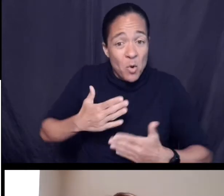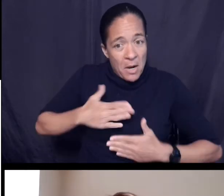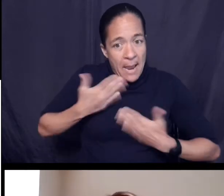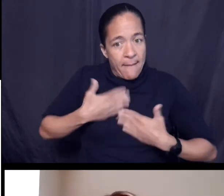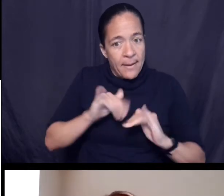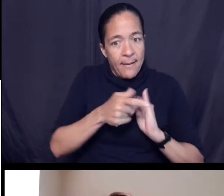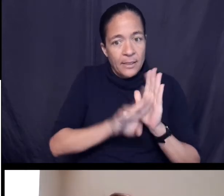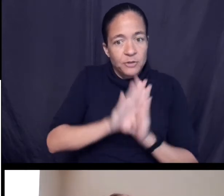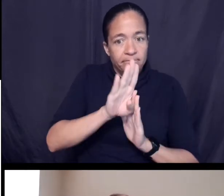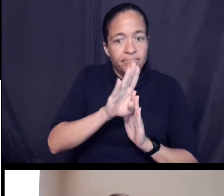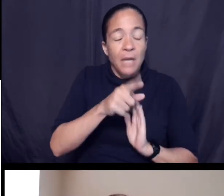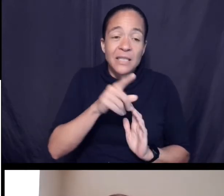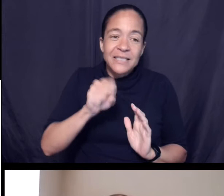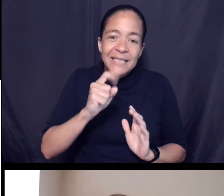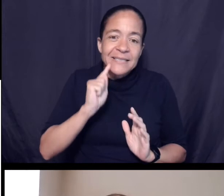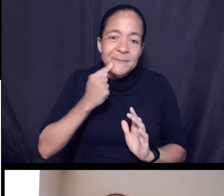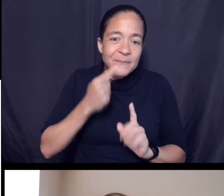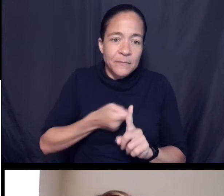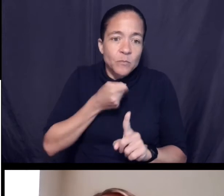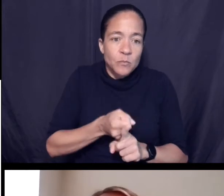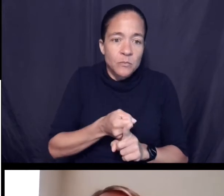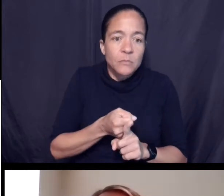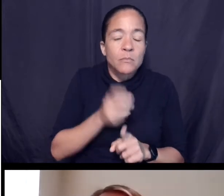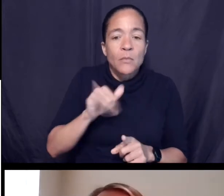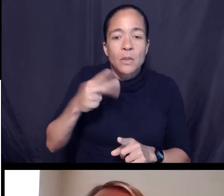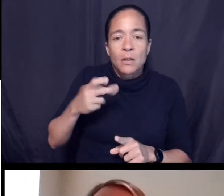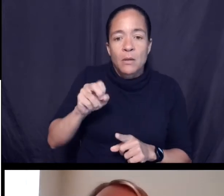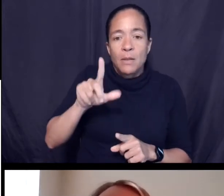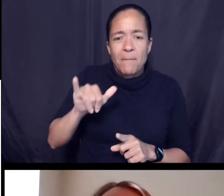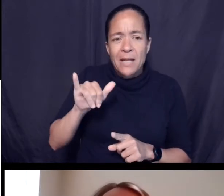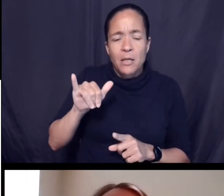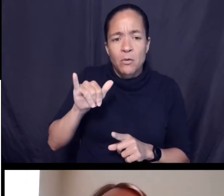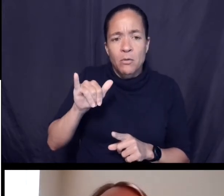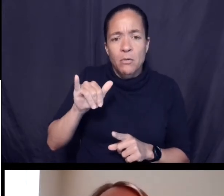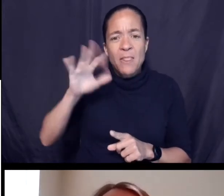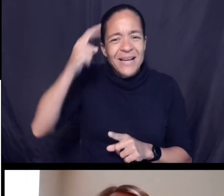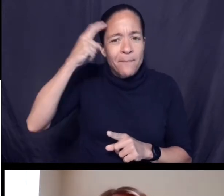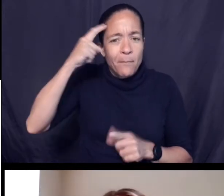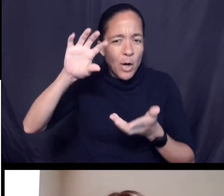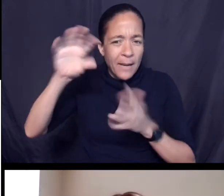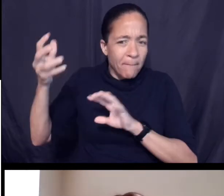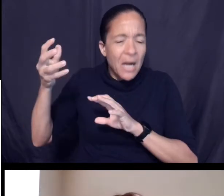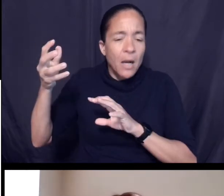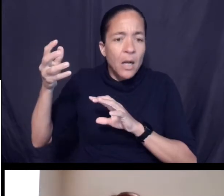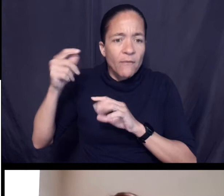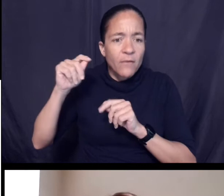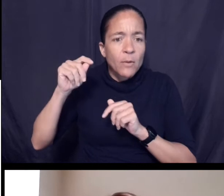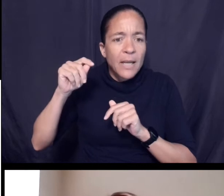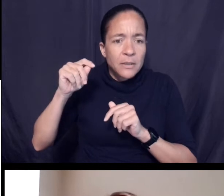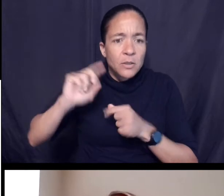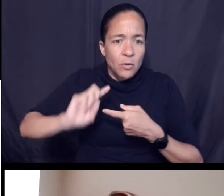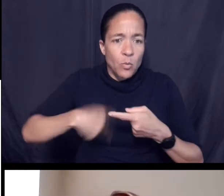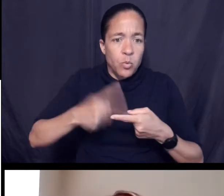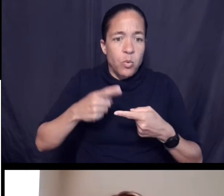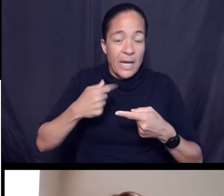significantly impacted. Currently, her diagnoses are polymicrogyria. So that's a brain malformation. When I had